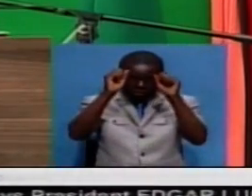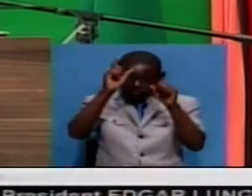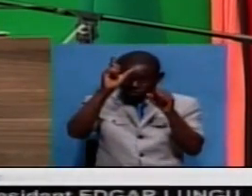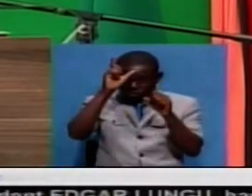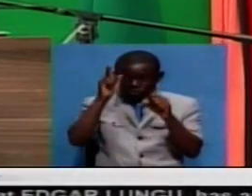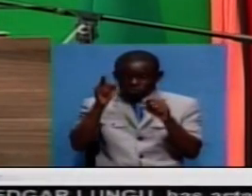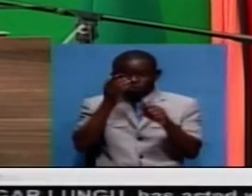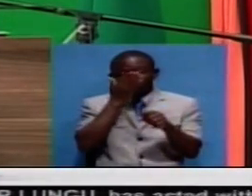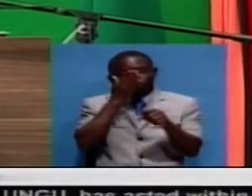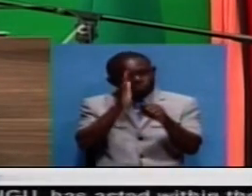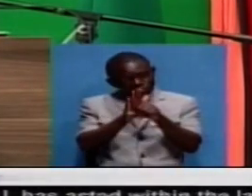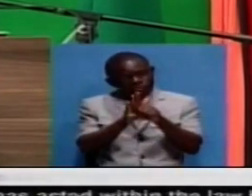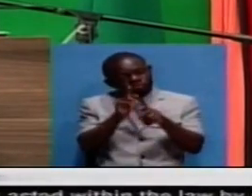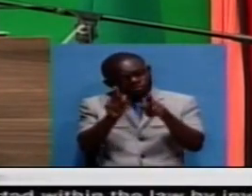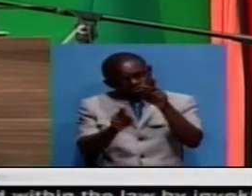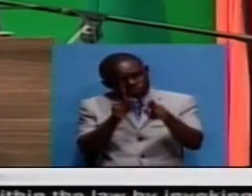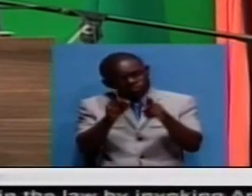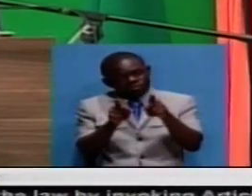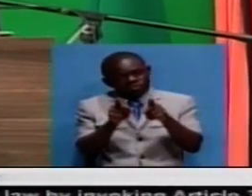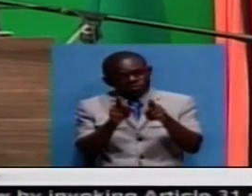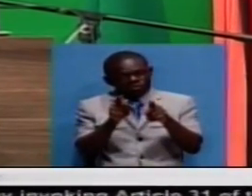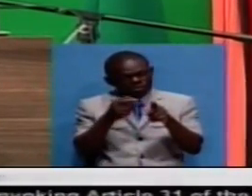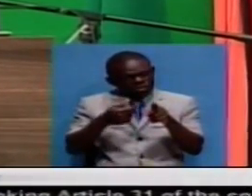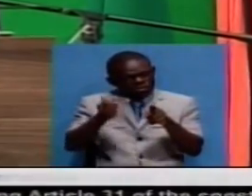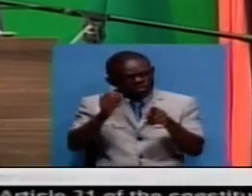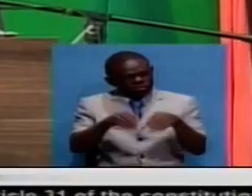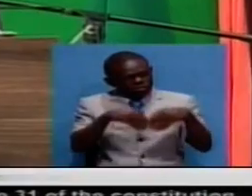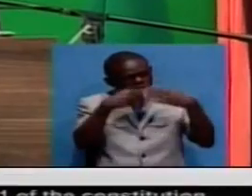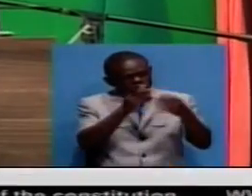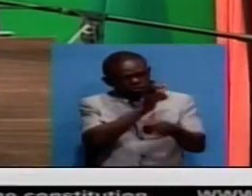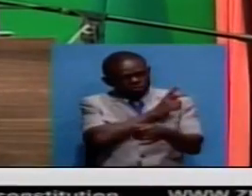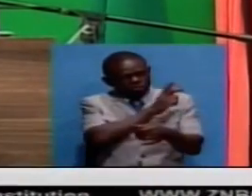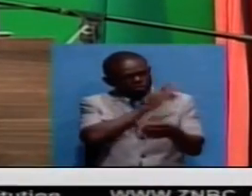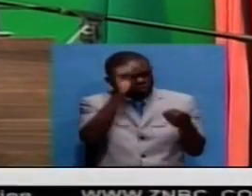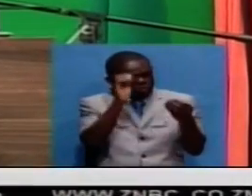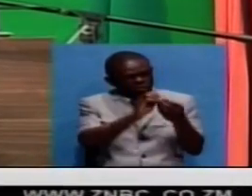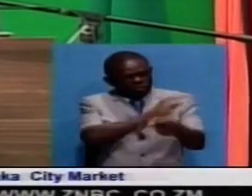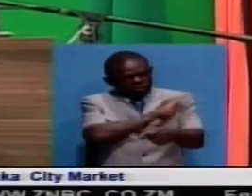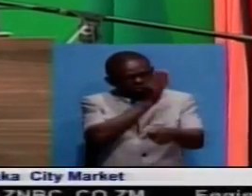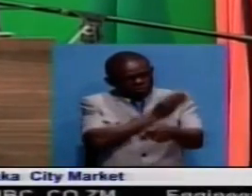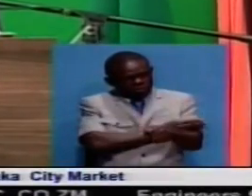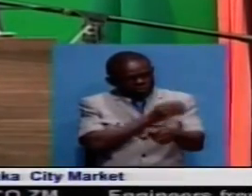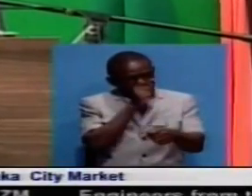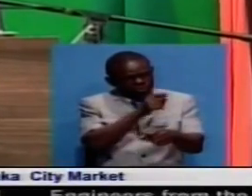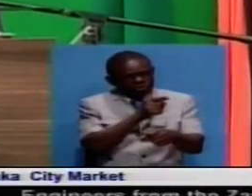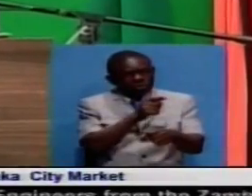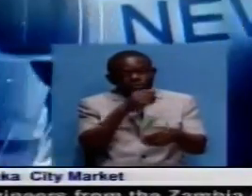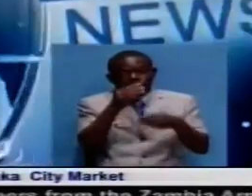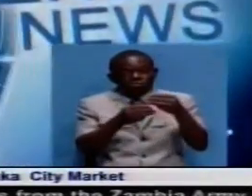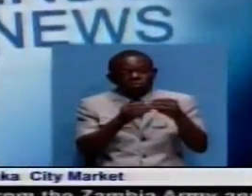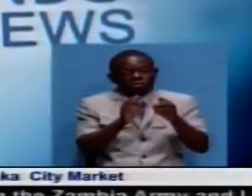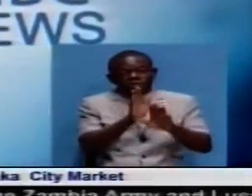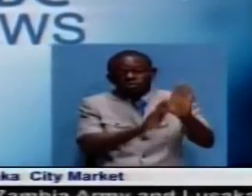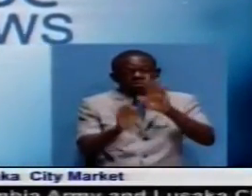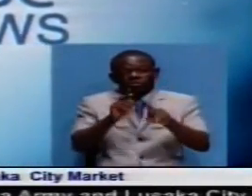the invocation of Article 31 of the Constitution to deal with the security situation is not aimed at harassing people or